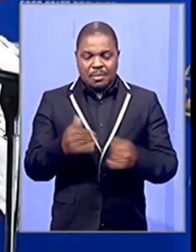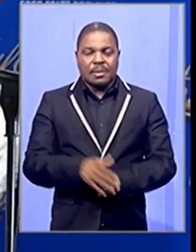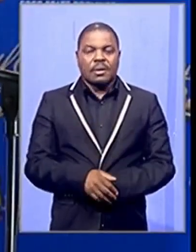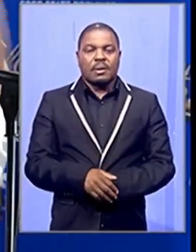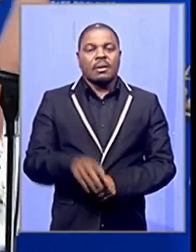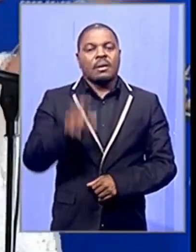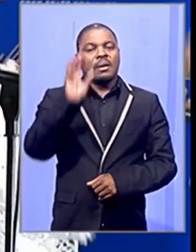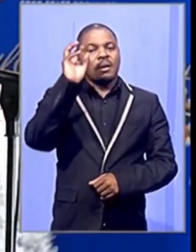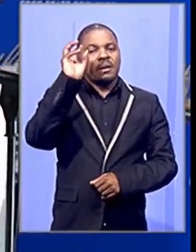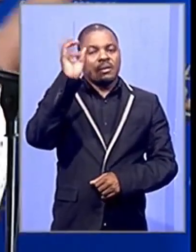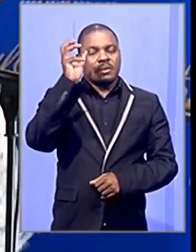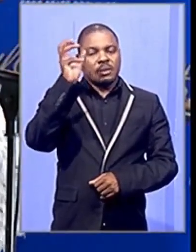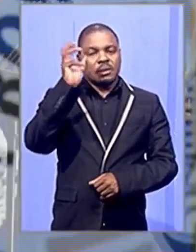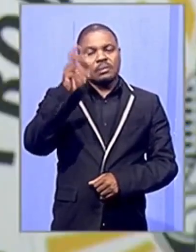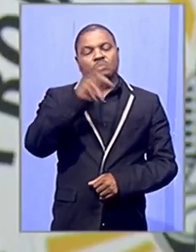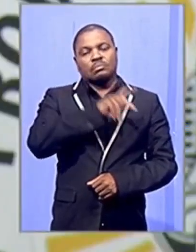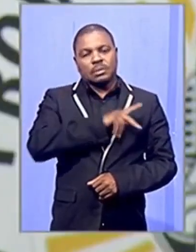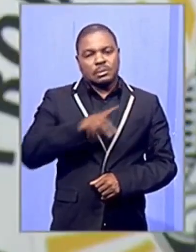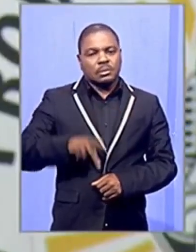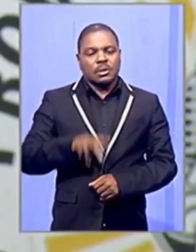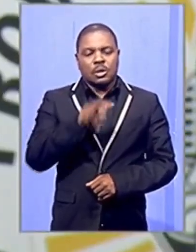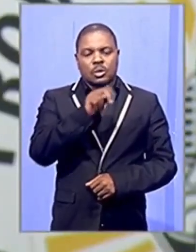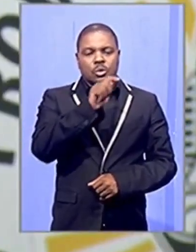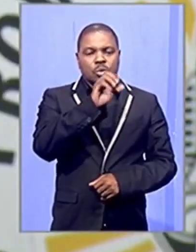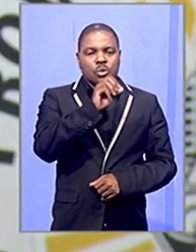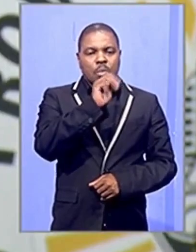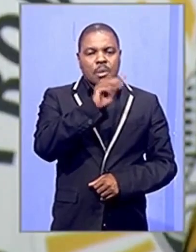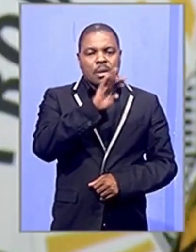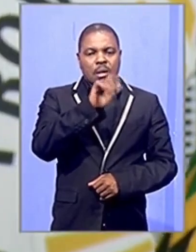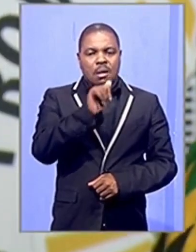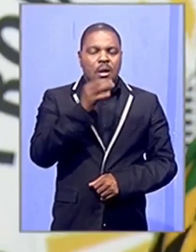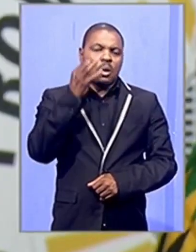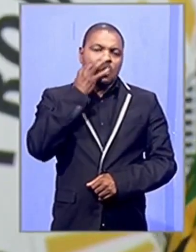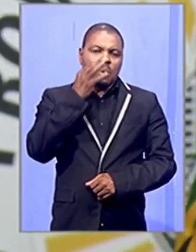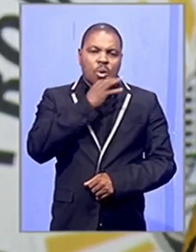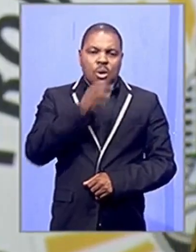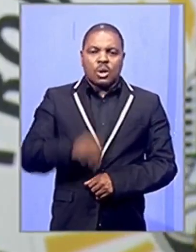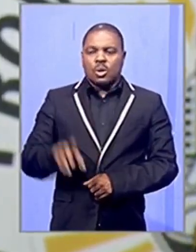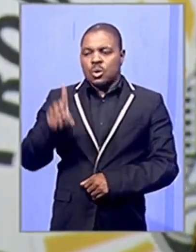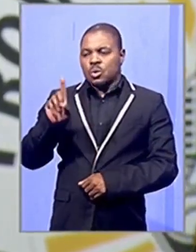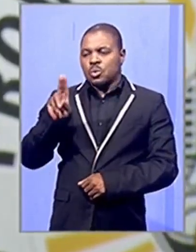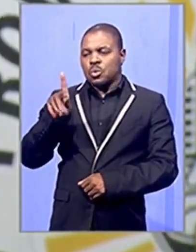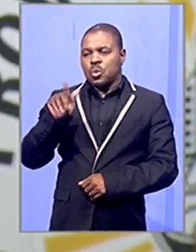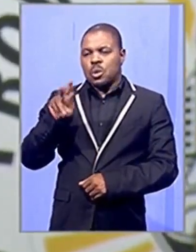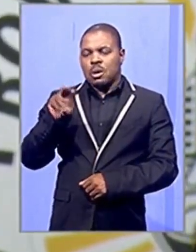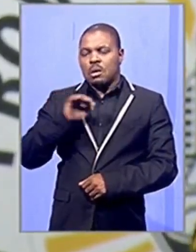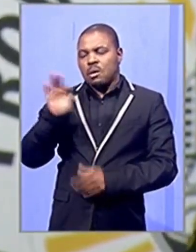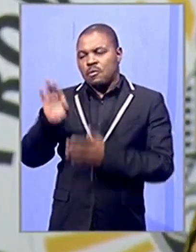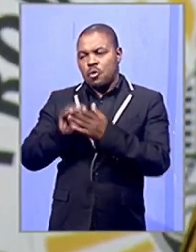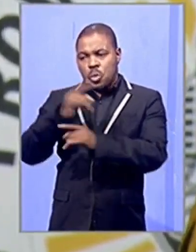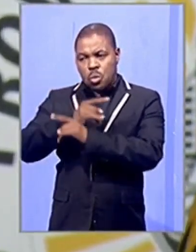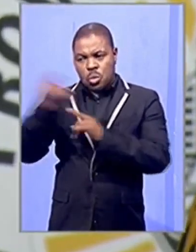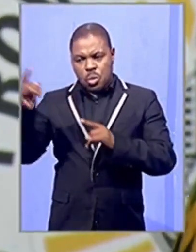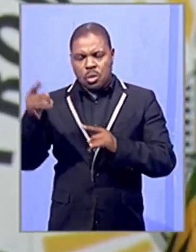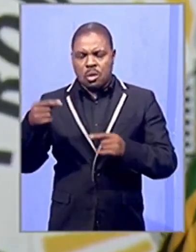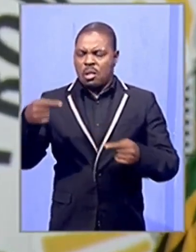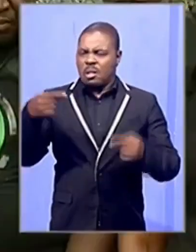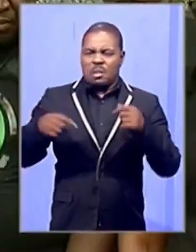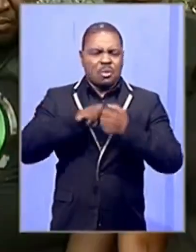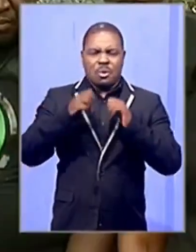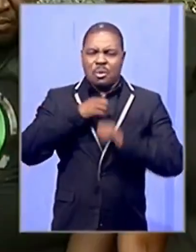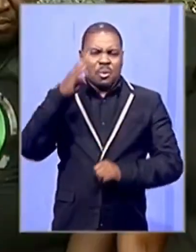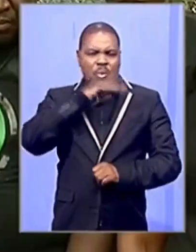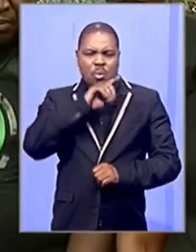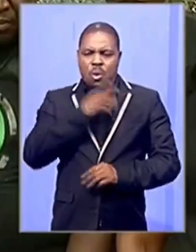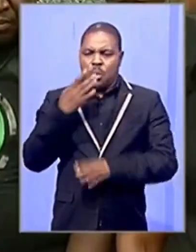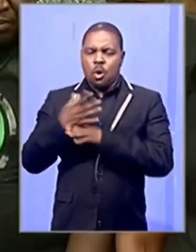ya Free State Sintombela e re ha ena makukuno ka ho kgethwa ha mqolisi dukwana ka ha ba sebetsa mmoho mmusong.